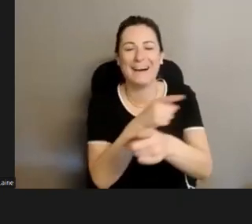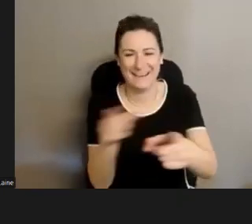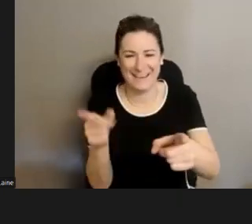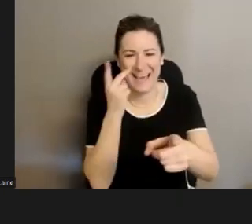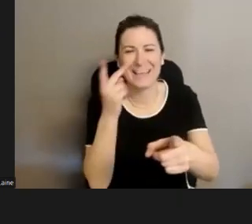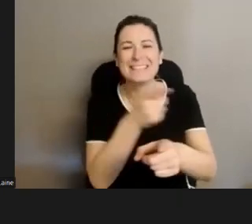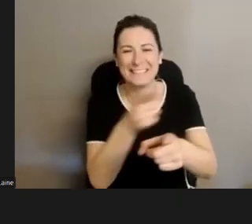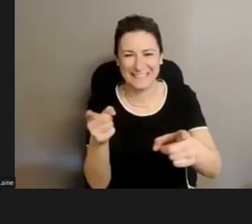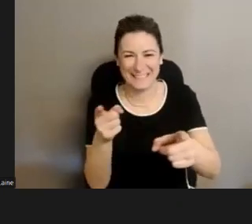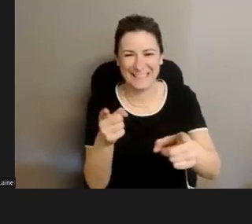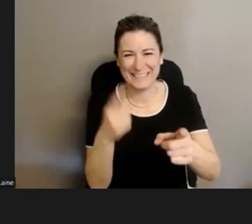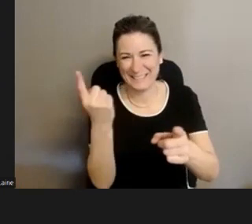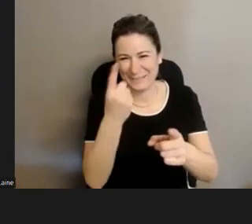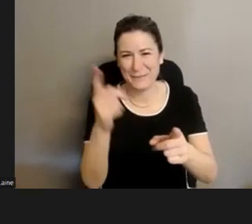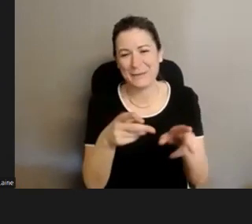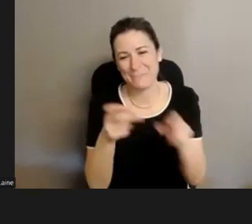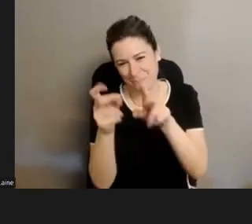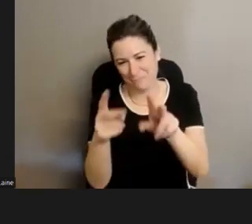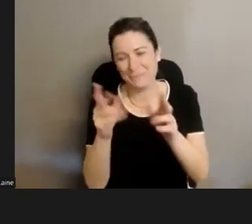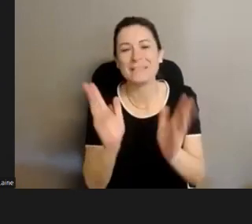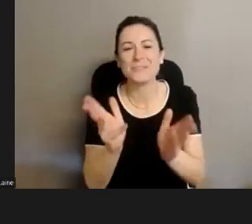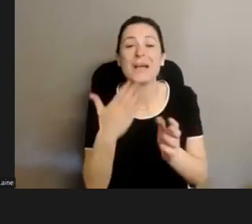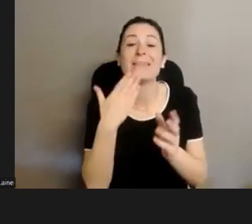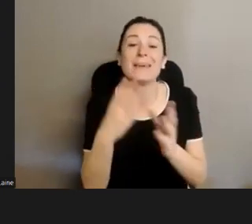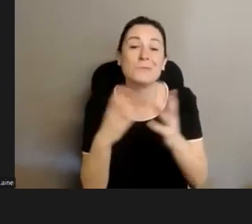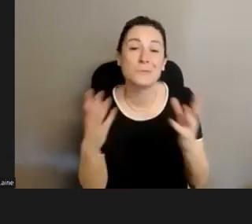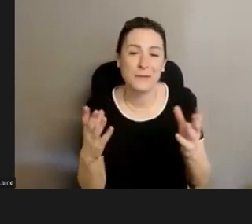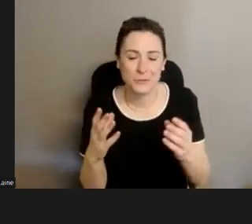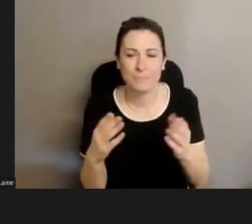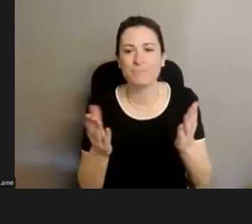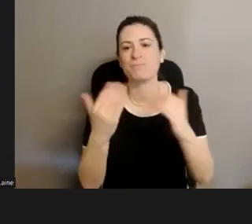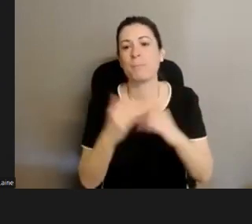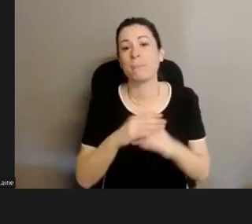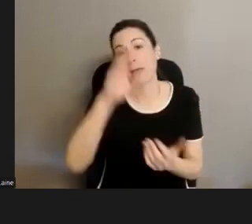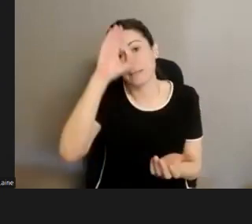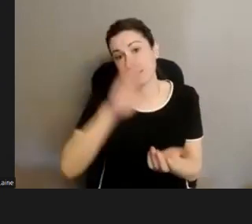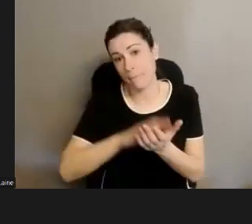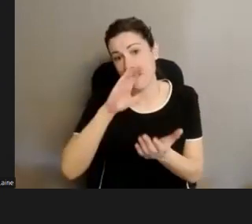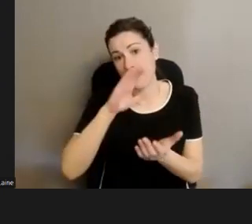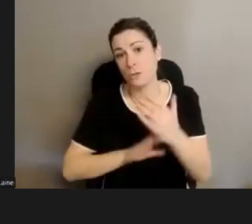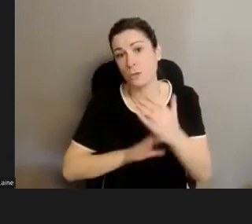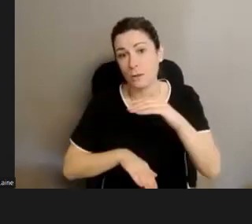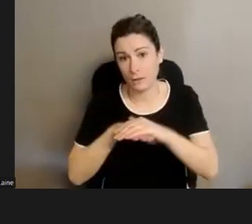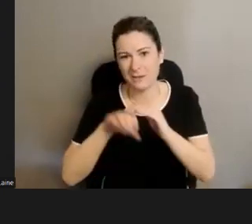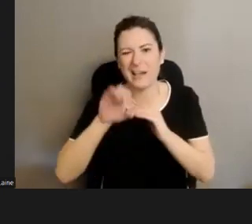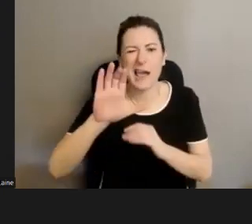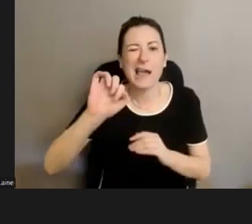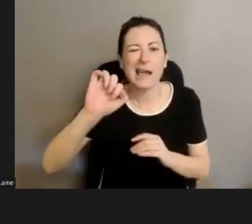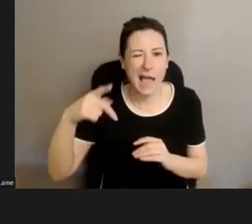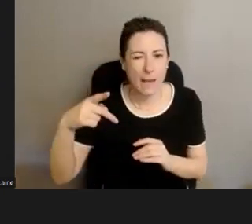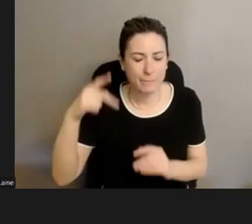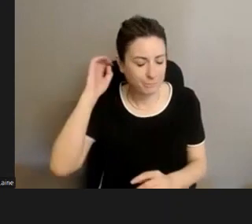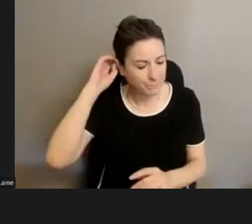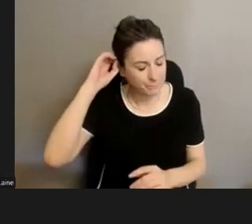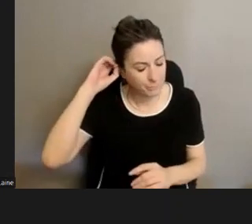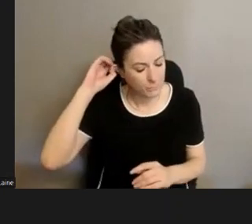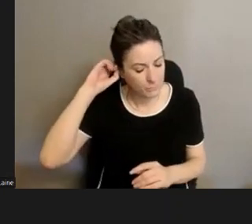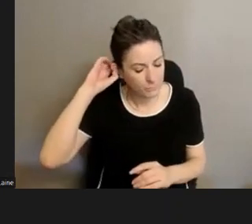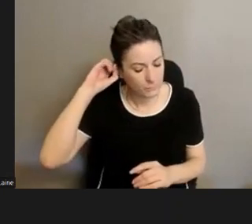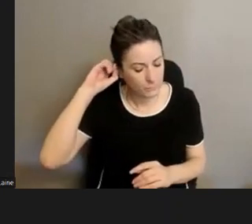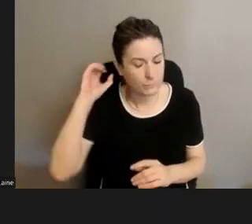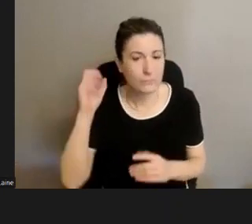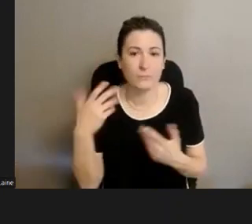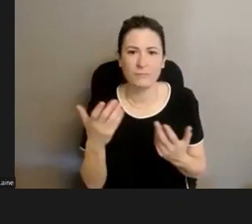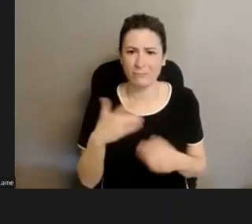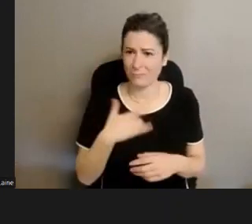you so much. That spousal cap is not something that's, you know, I mean, it's bad enough that it's punitive